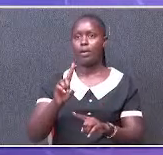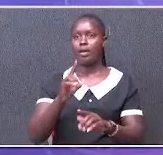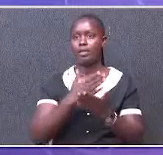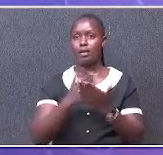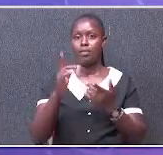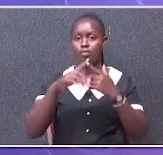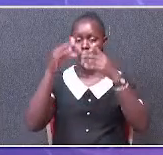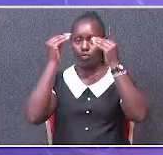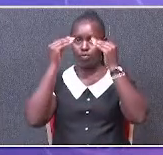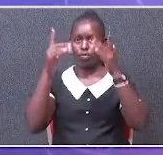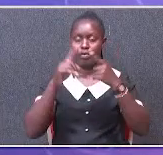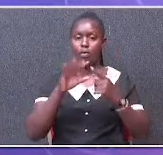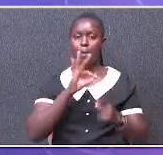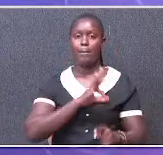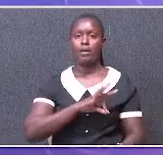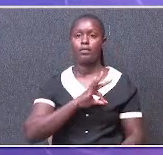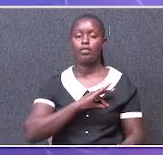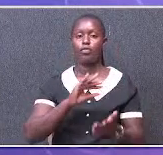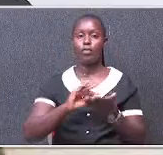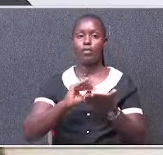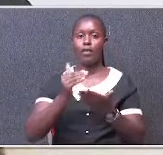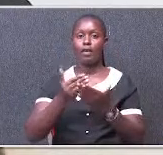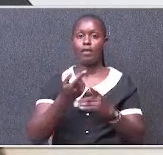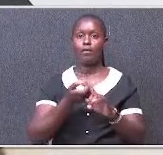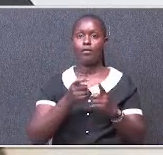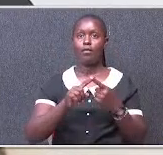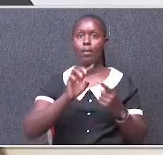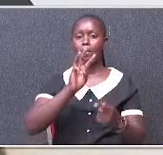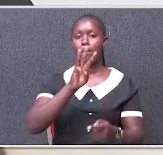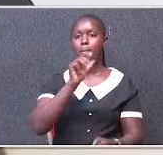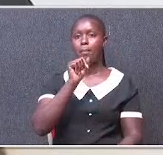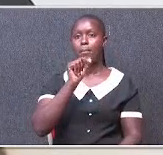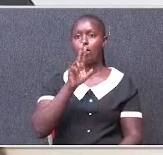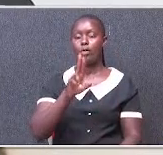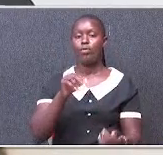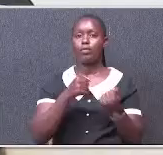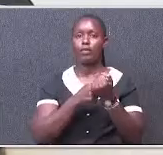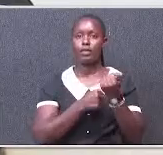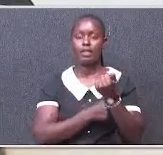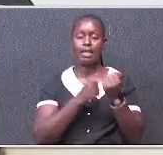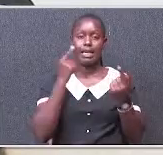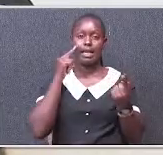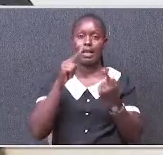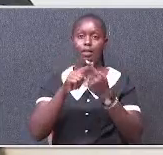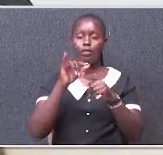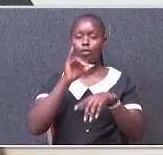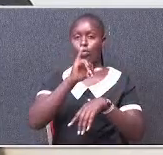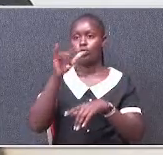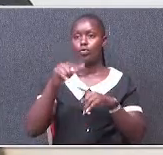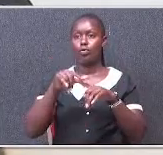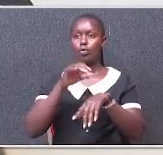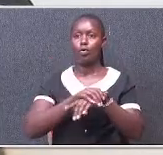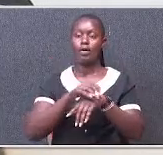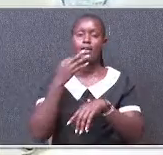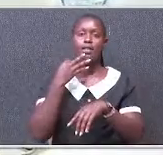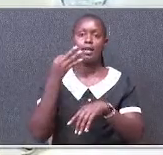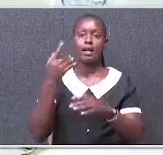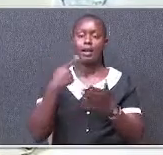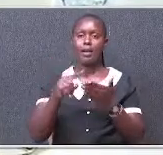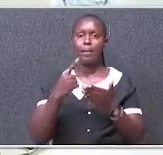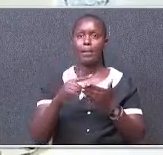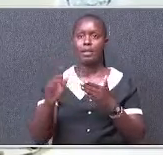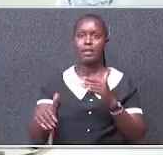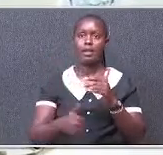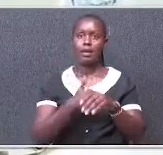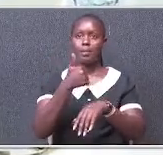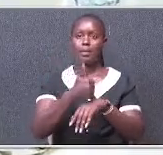first phase of the beneficiaries of funding from 1 to credit. This funding is targeted for candidates who got 300 marks and above. The chief